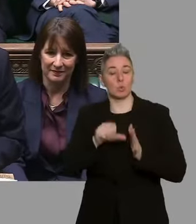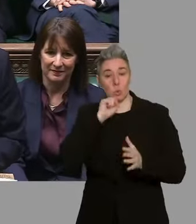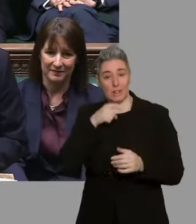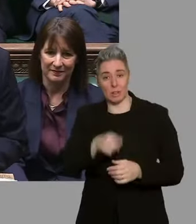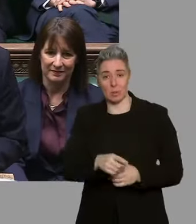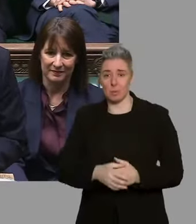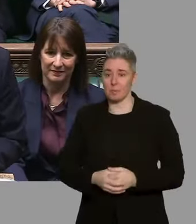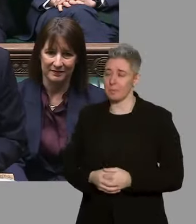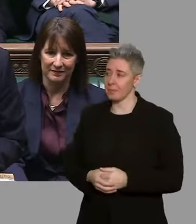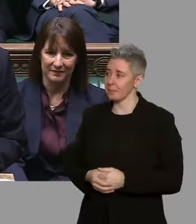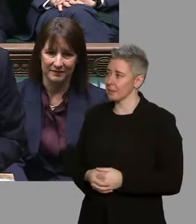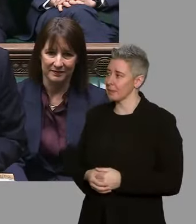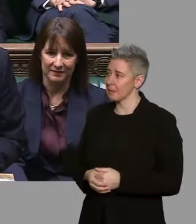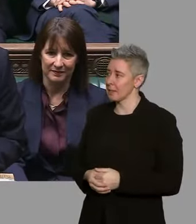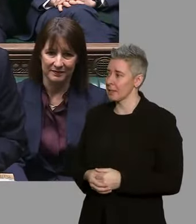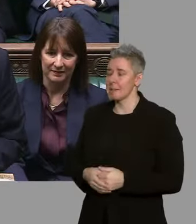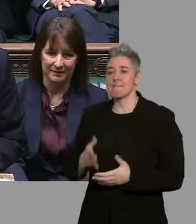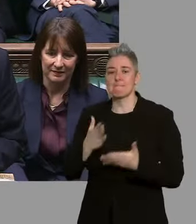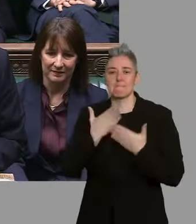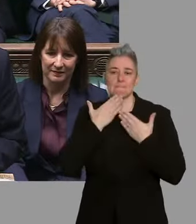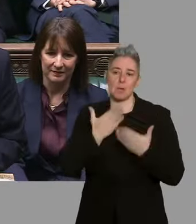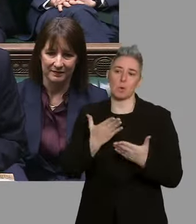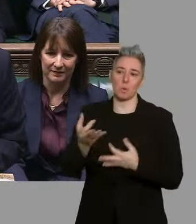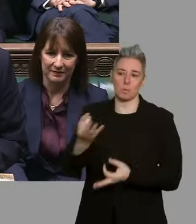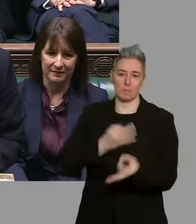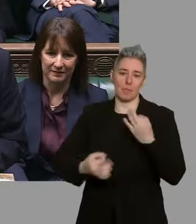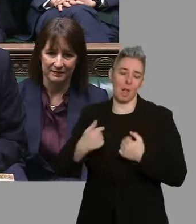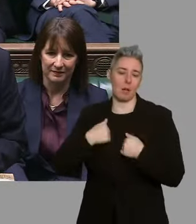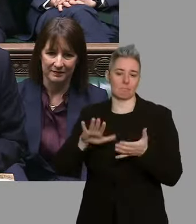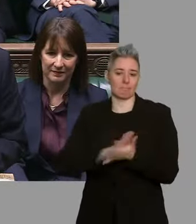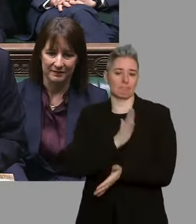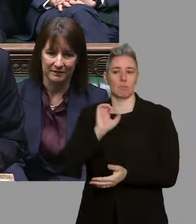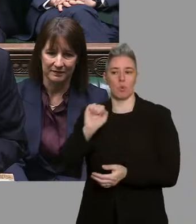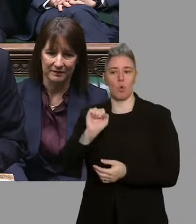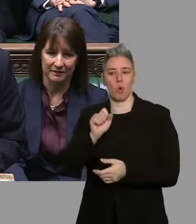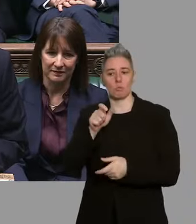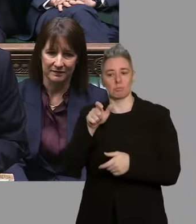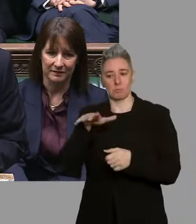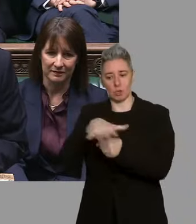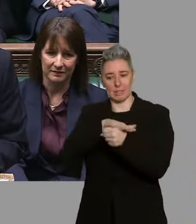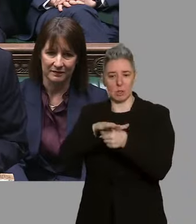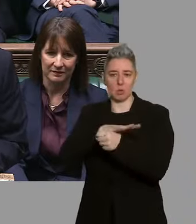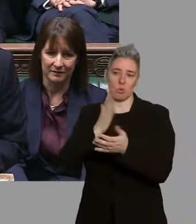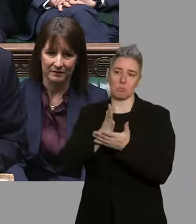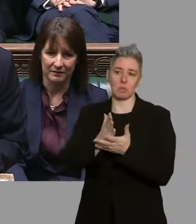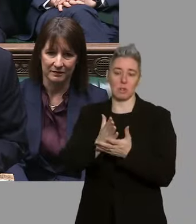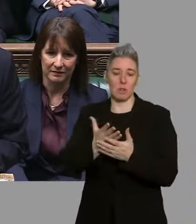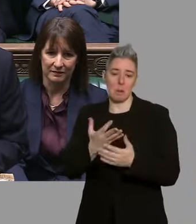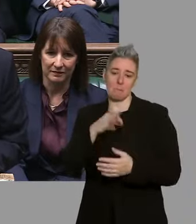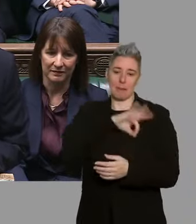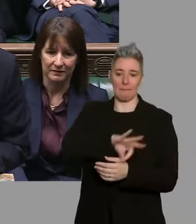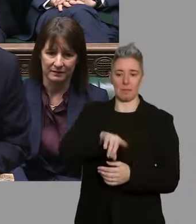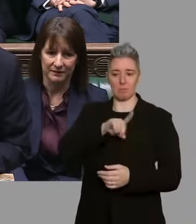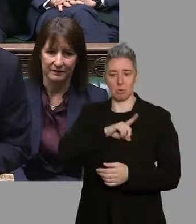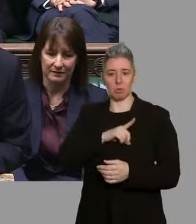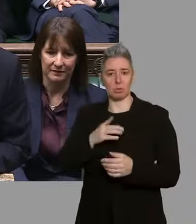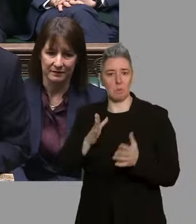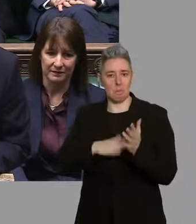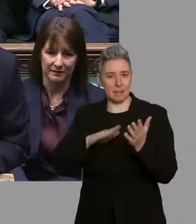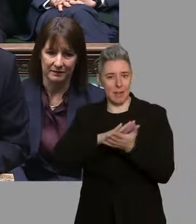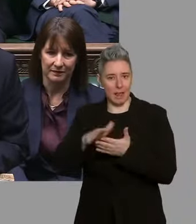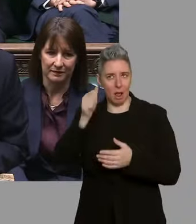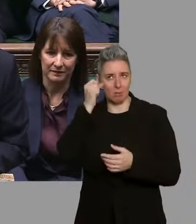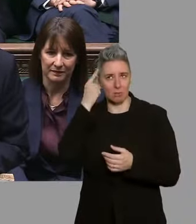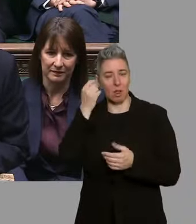constituents are benefiting from the upgrades at the station, including, I think, new lifts to make the station fully accessible. The issues